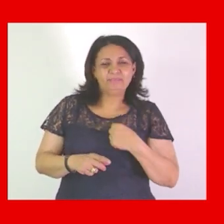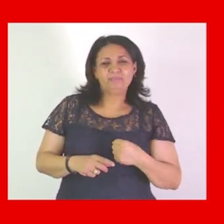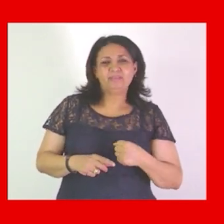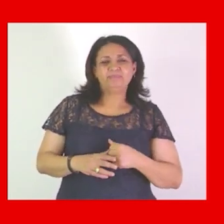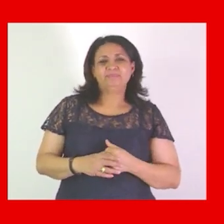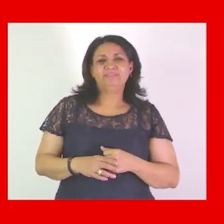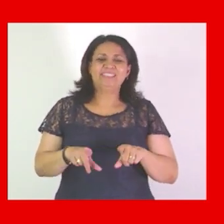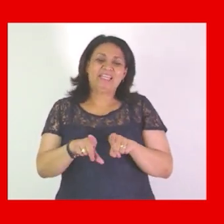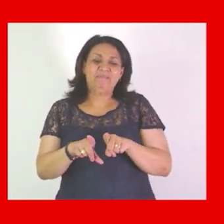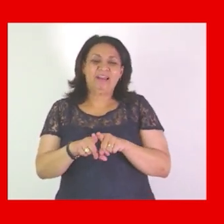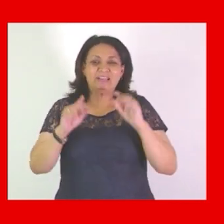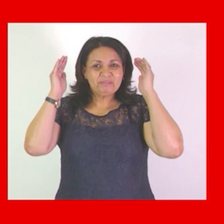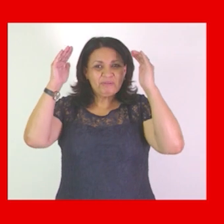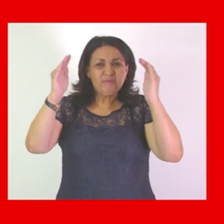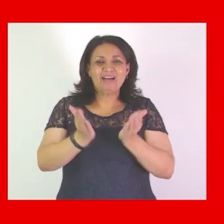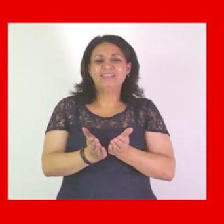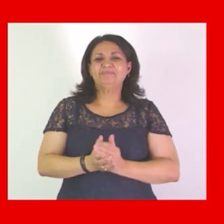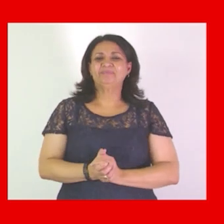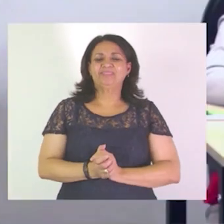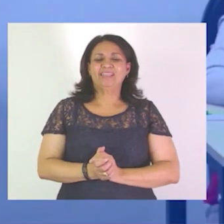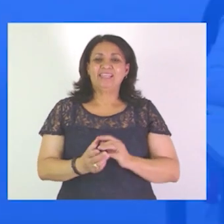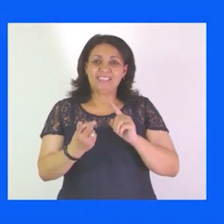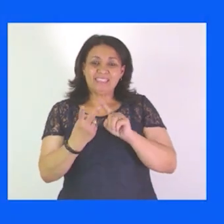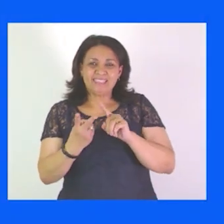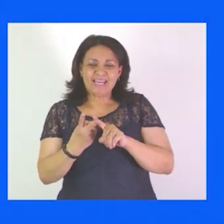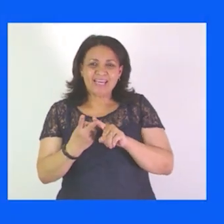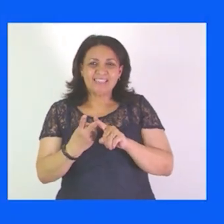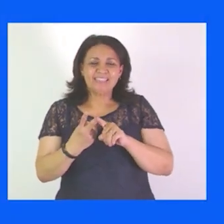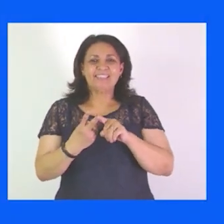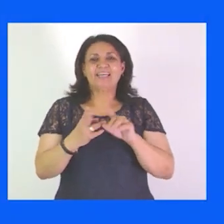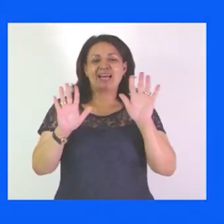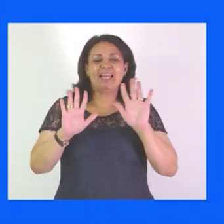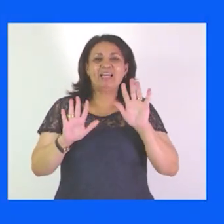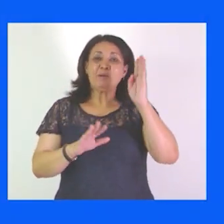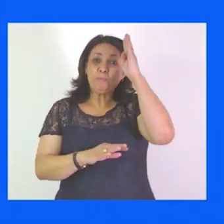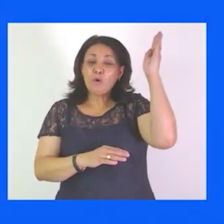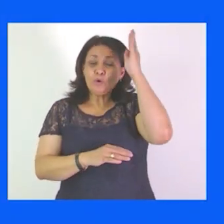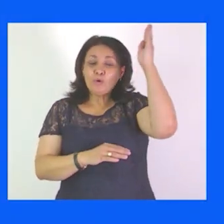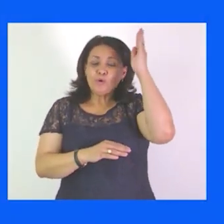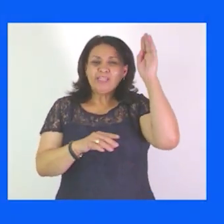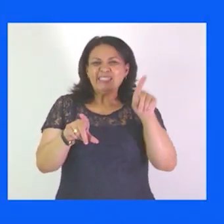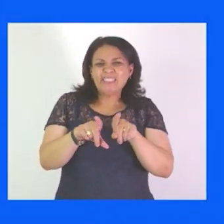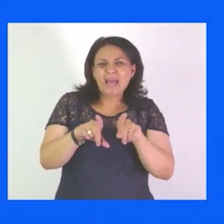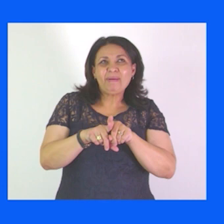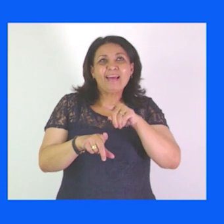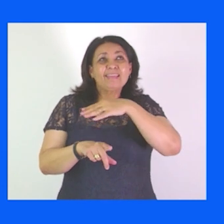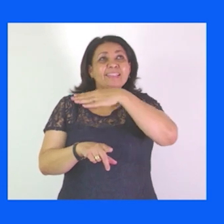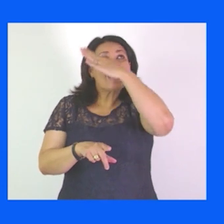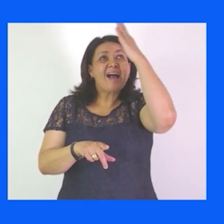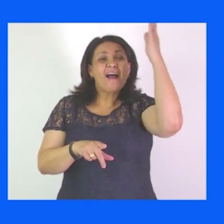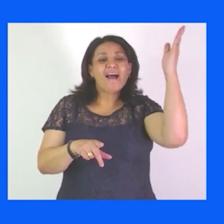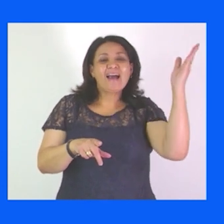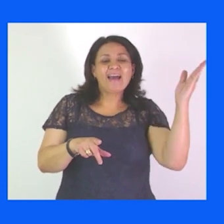bus. The second color we're going to use is blue. Blue like the sky and